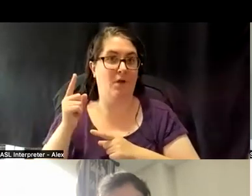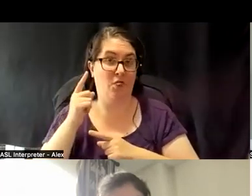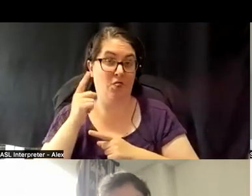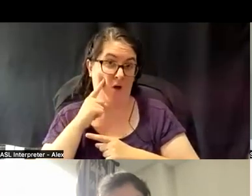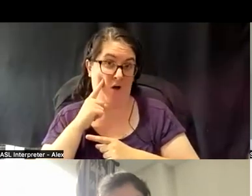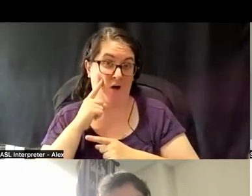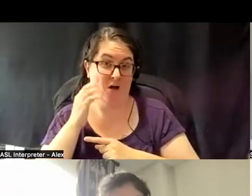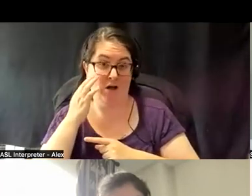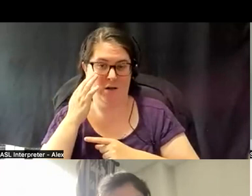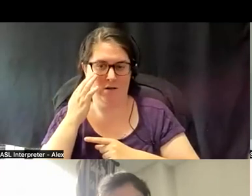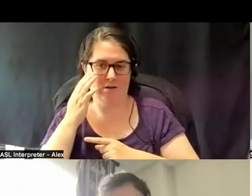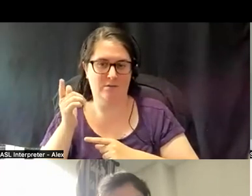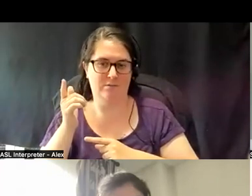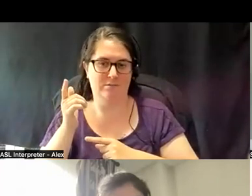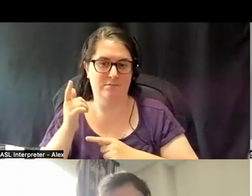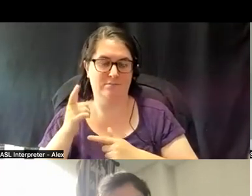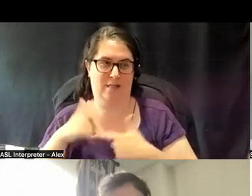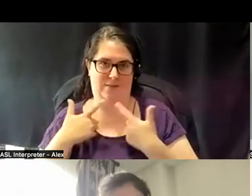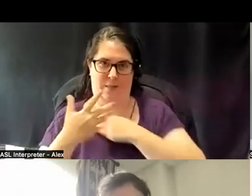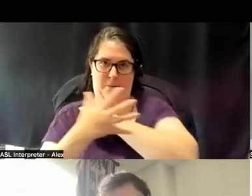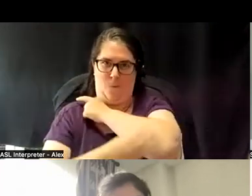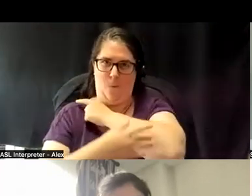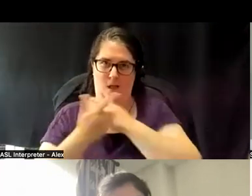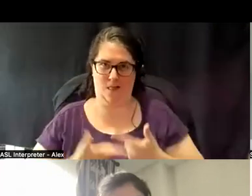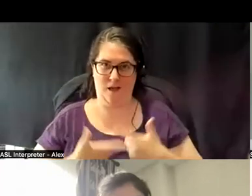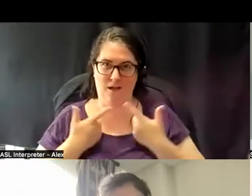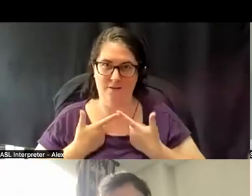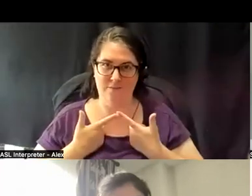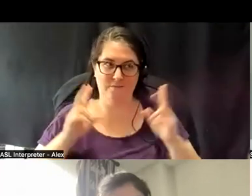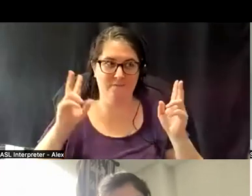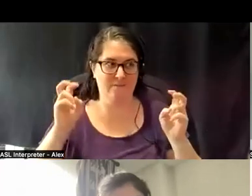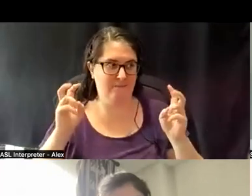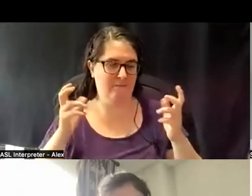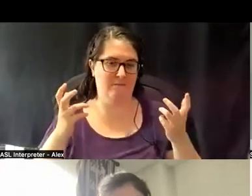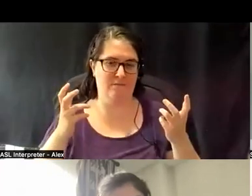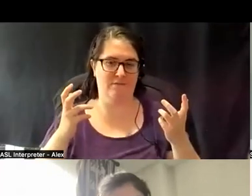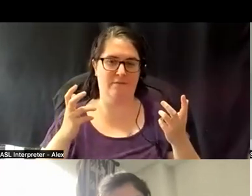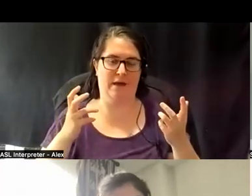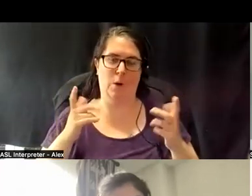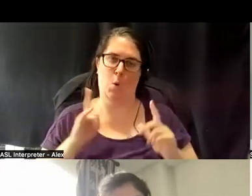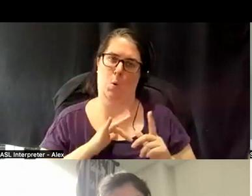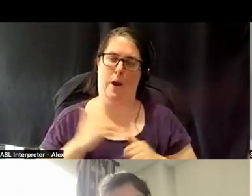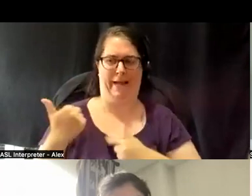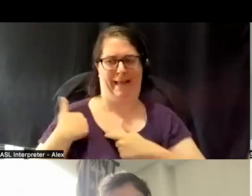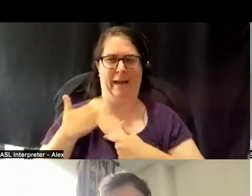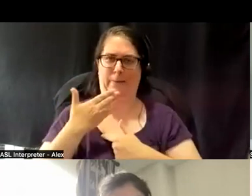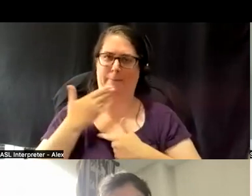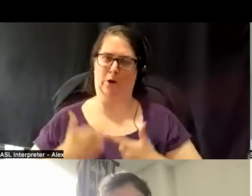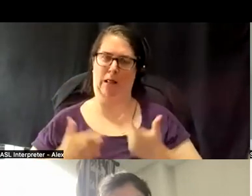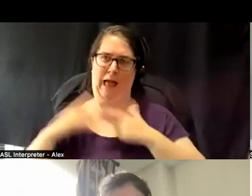living somewhat of an impoverished life, and that, you know, the golden light would be migrating to Canada. And